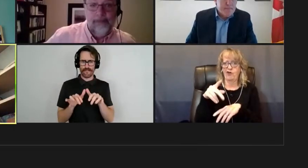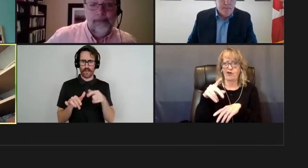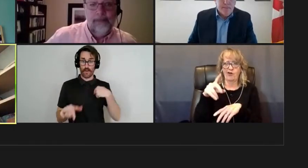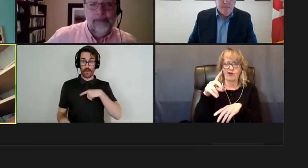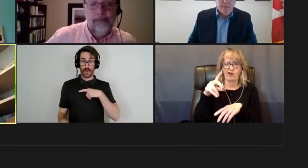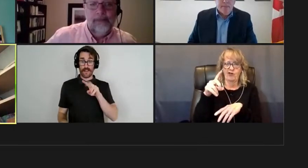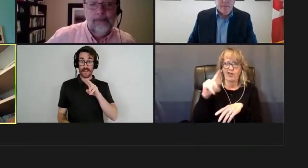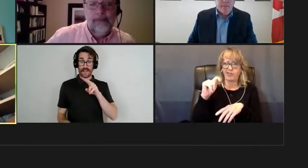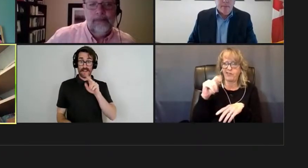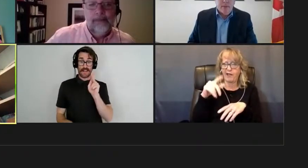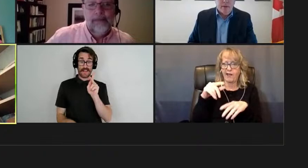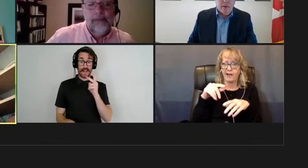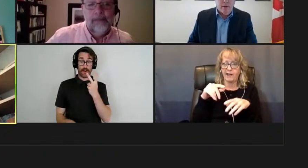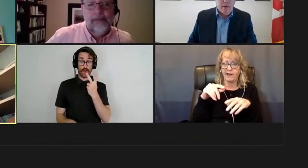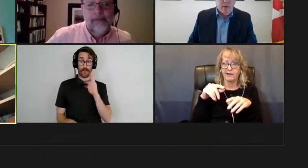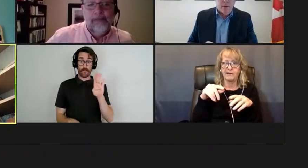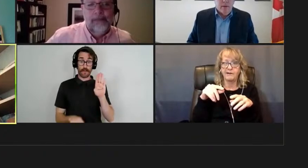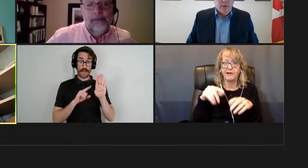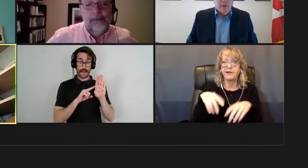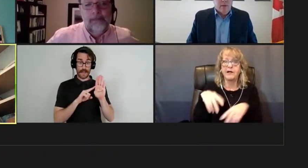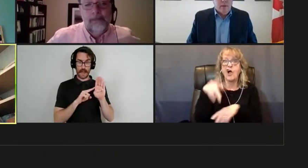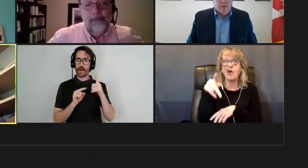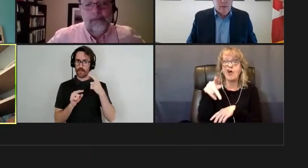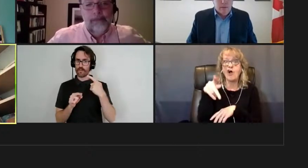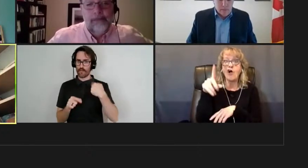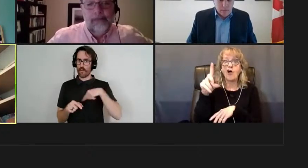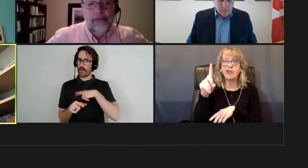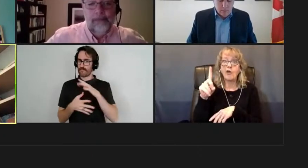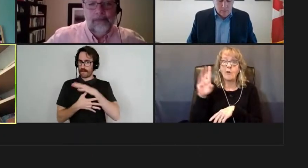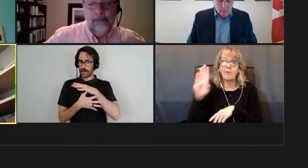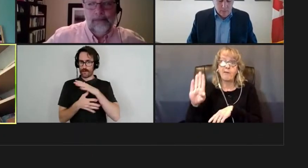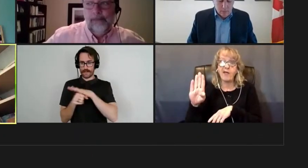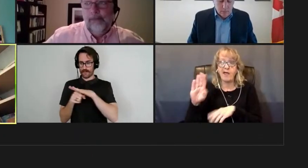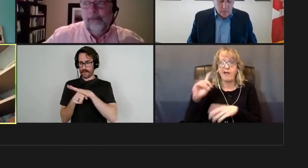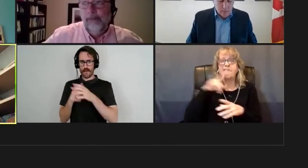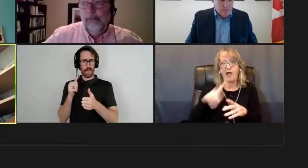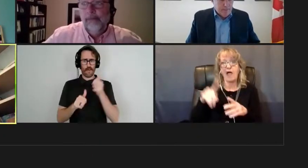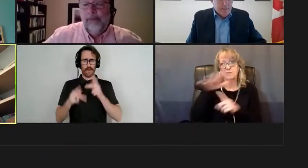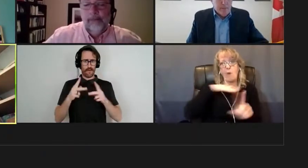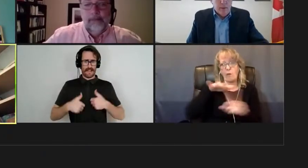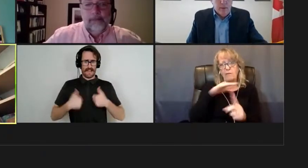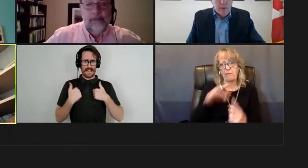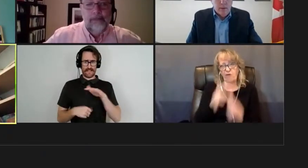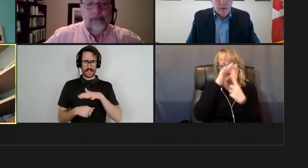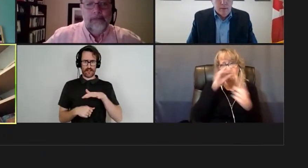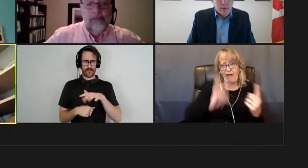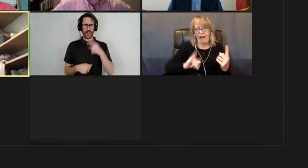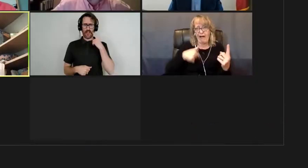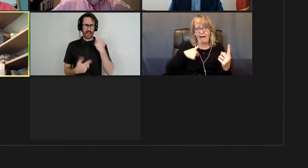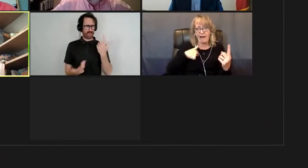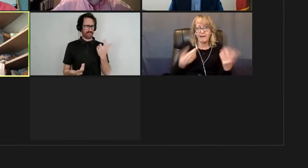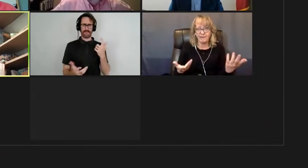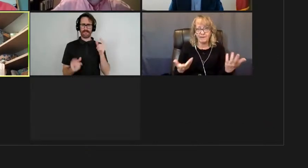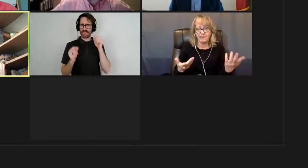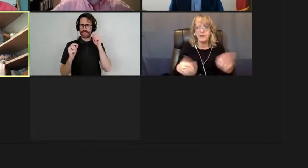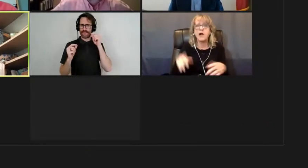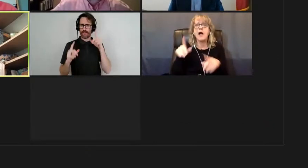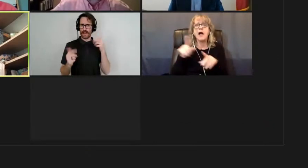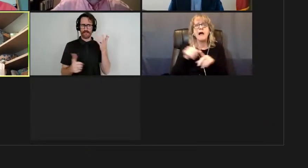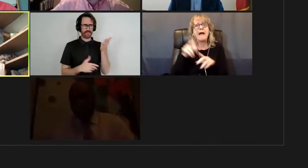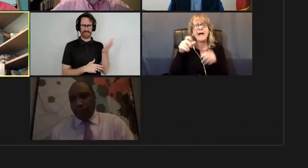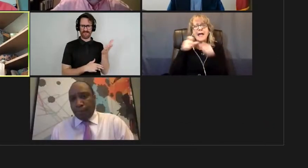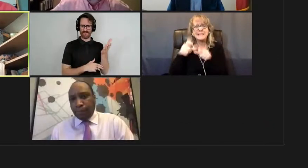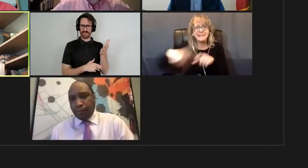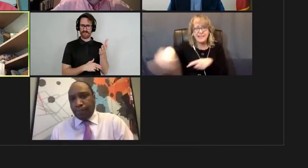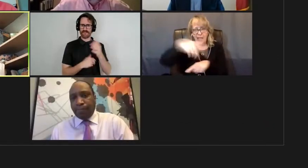and we are a priority area. So did most of the residents, and we're quite surprised. The